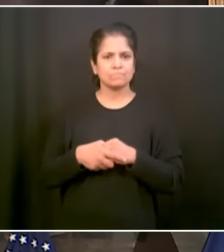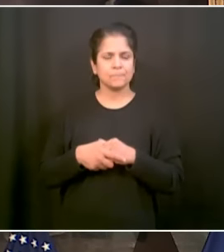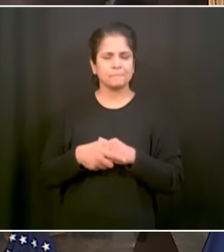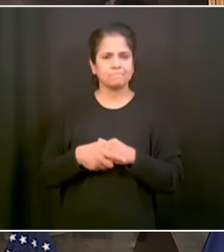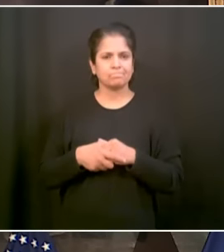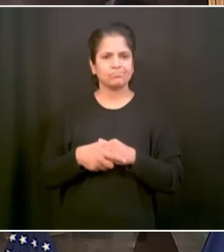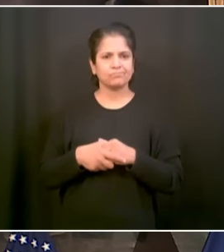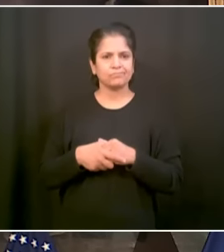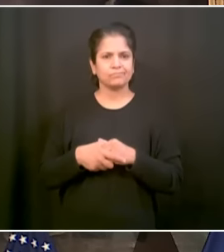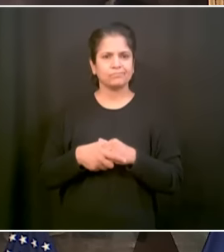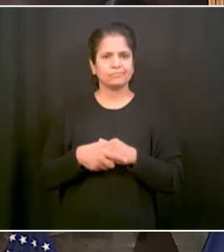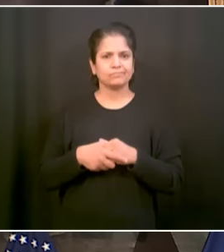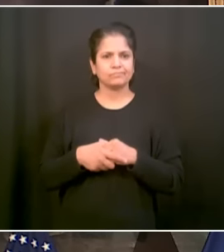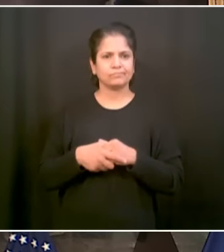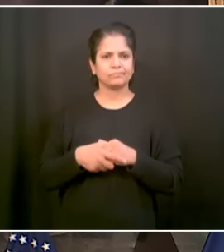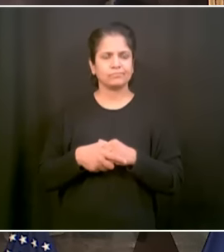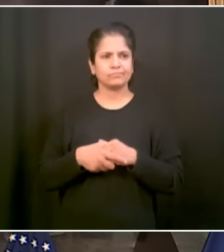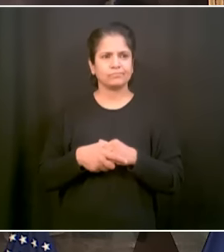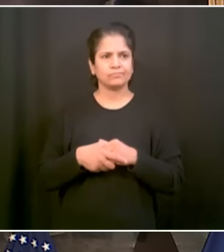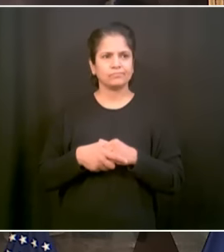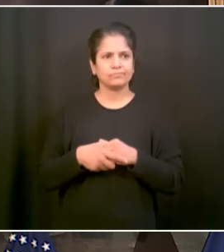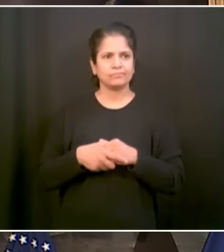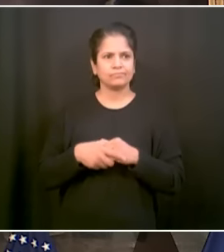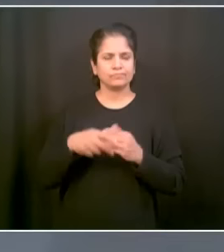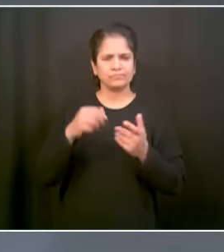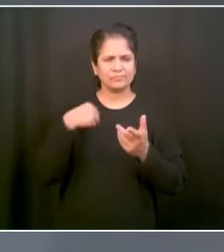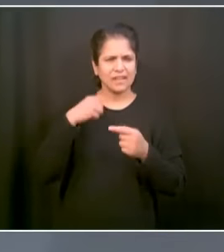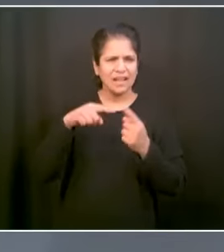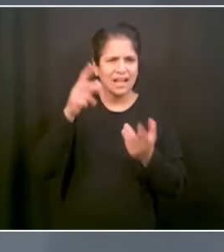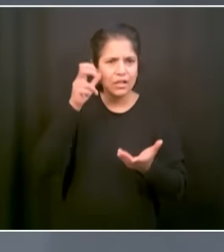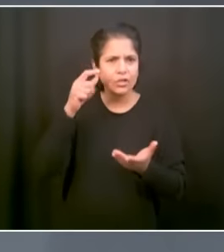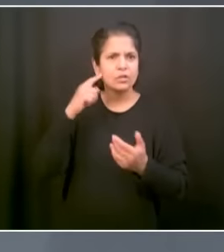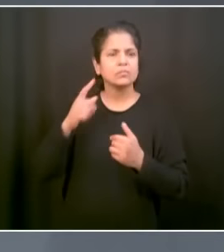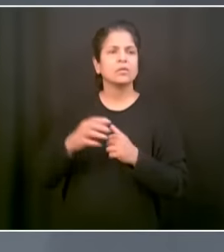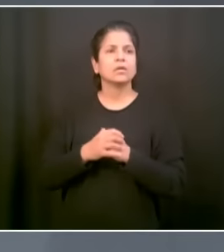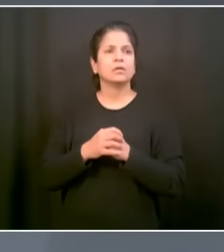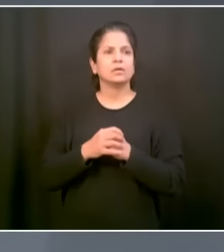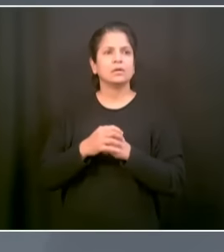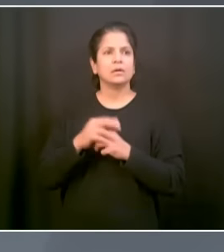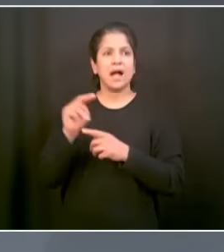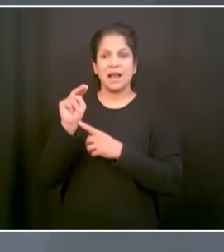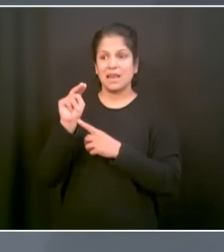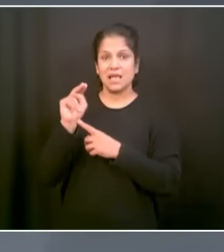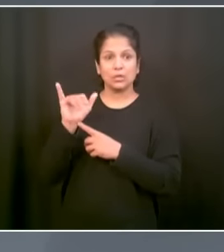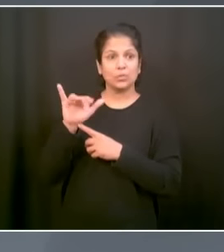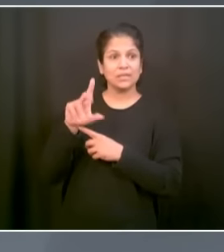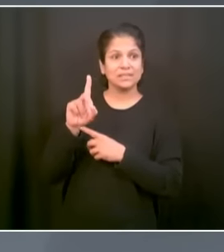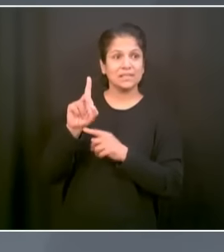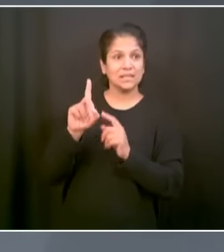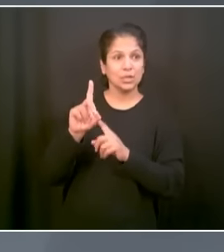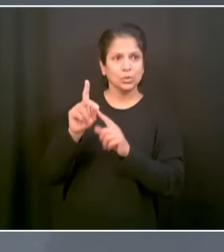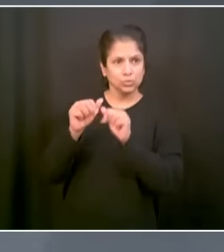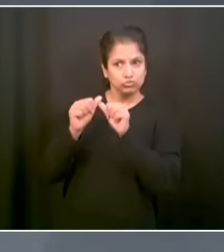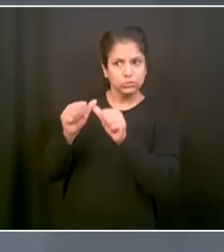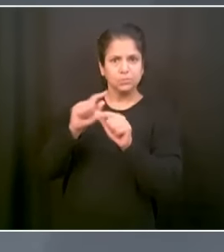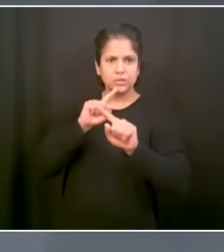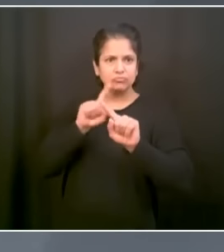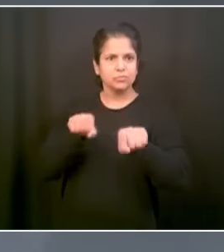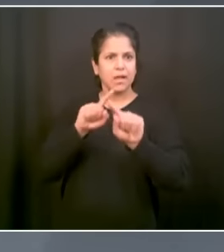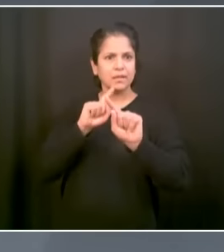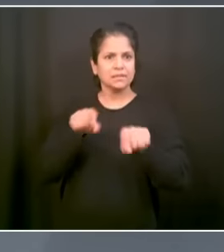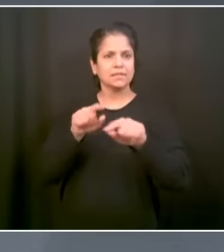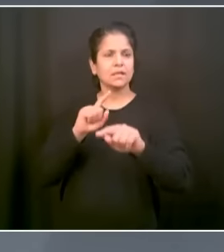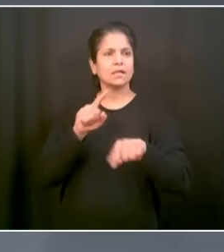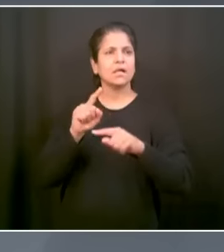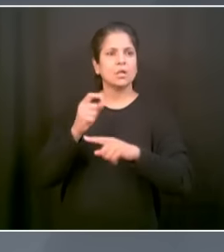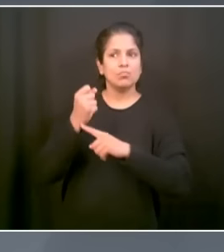not? The NYPD continues to respond to protests, as is their responsibility. And we have